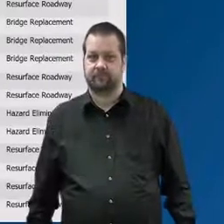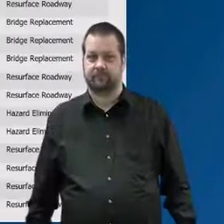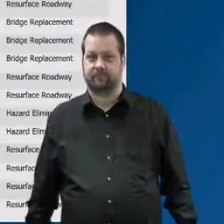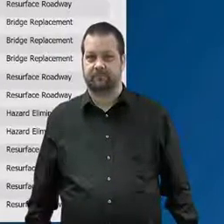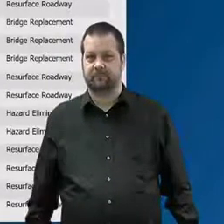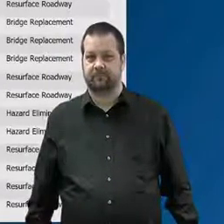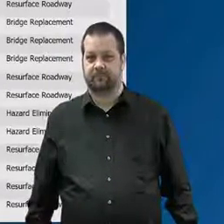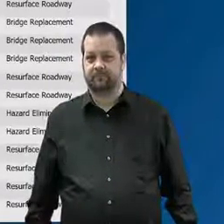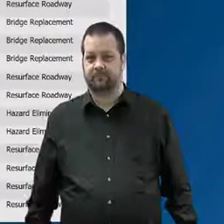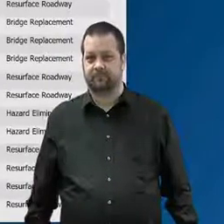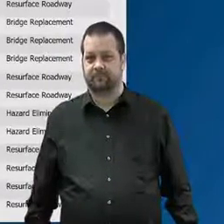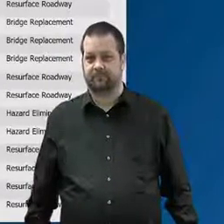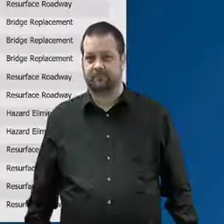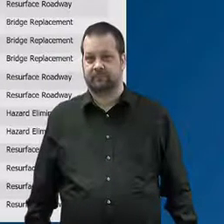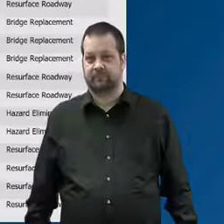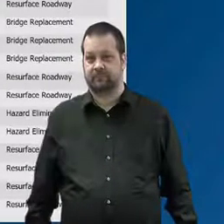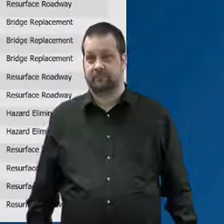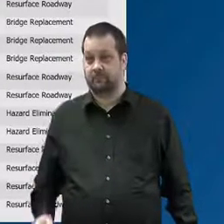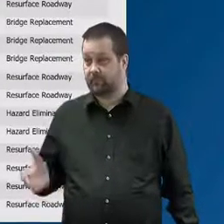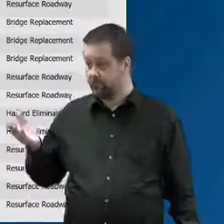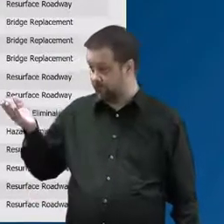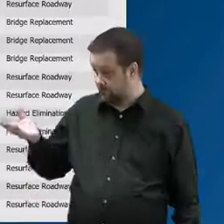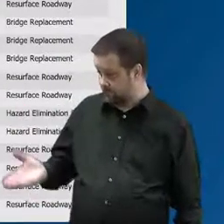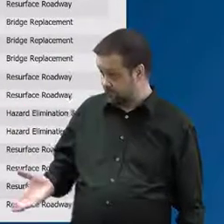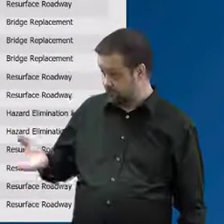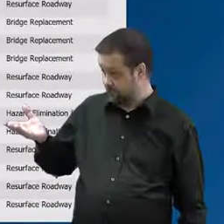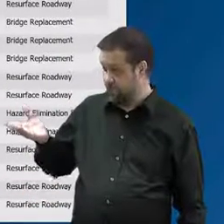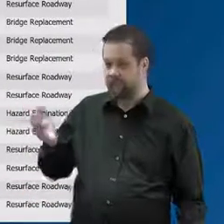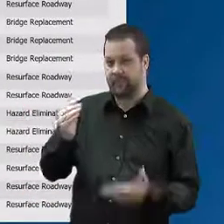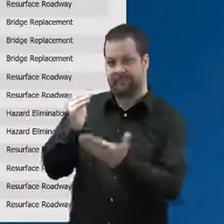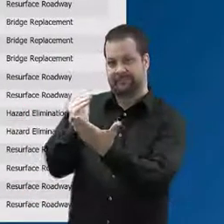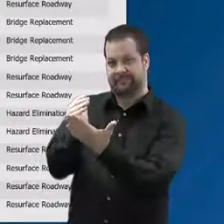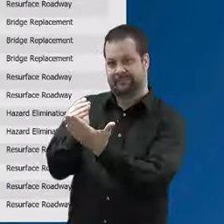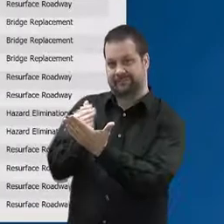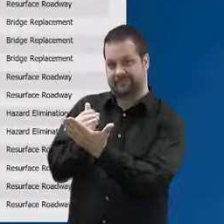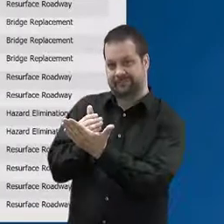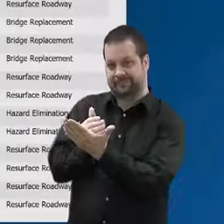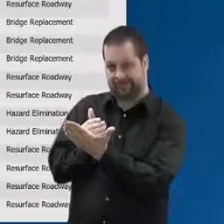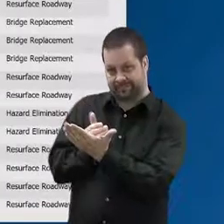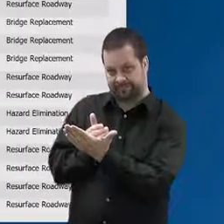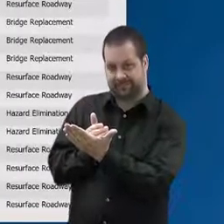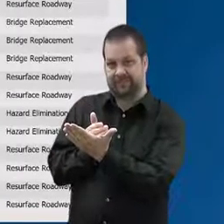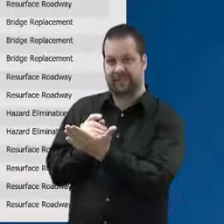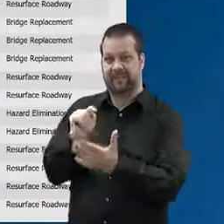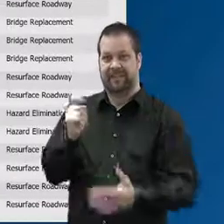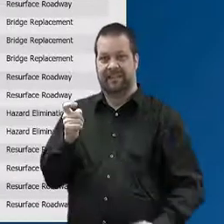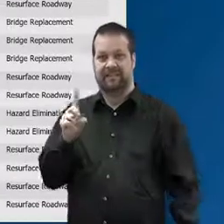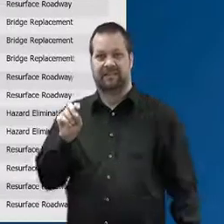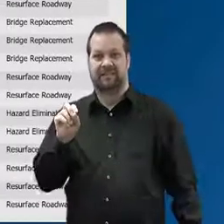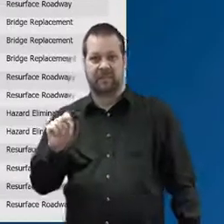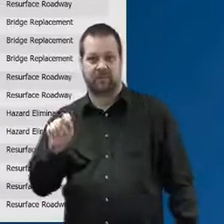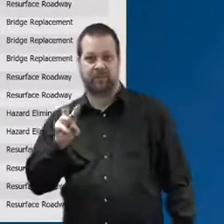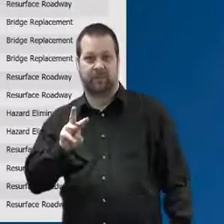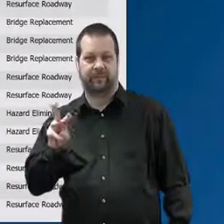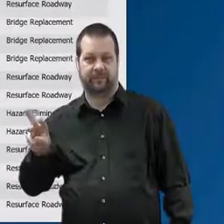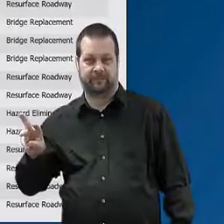The Wilson County projects can also be found broken out on a list on the TxDOT website.